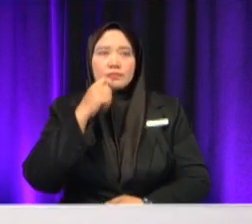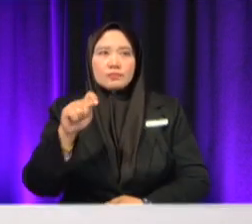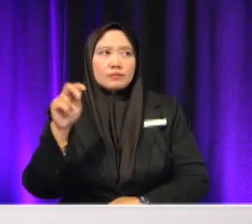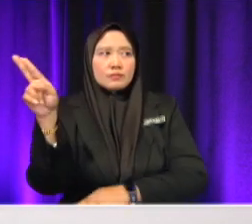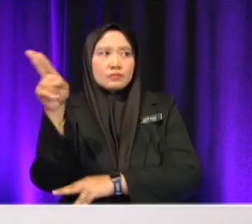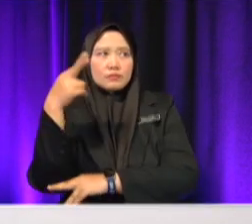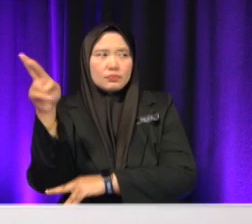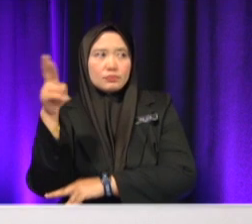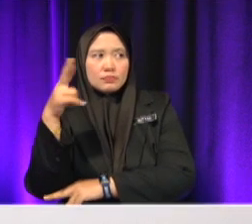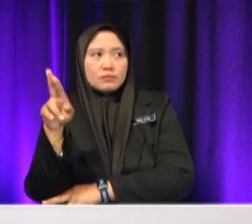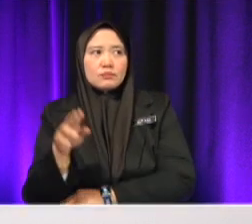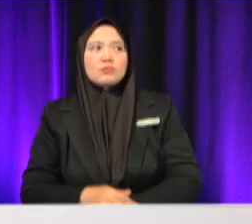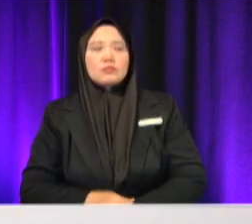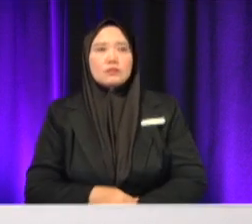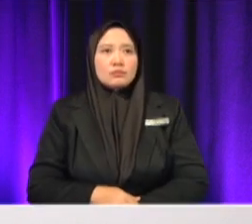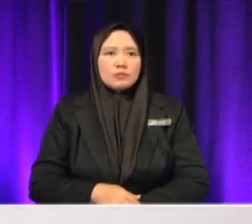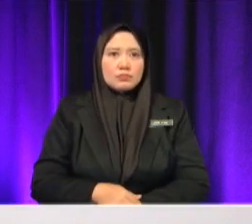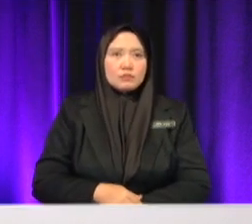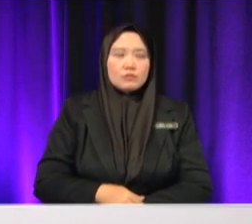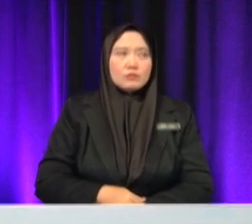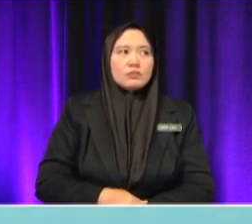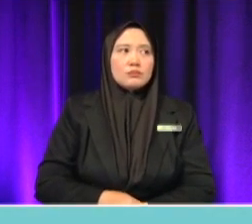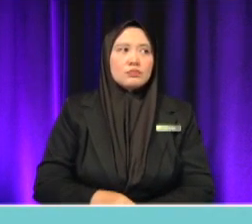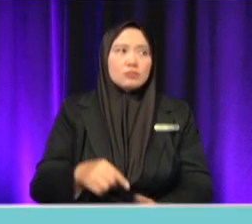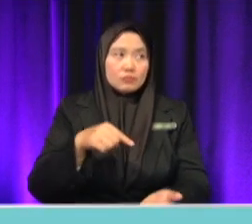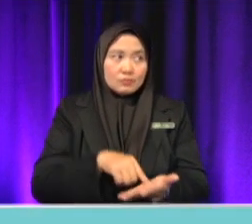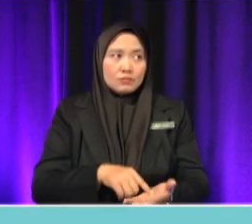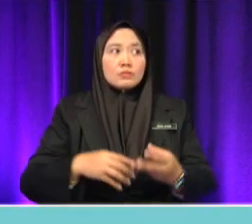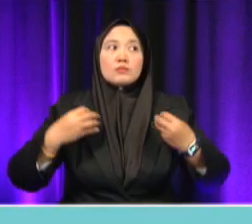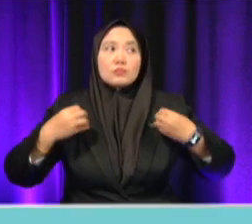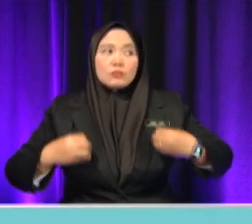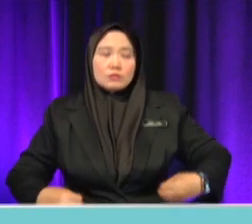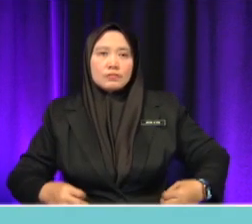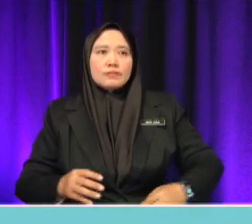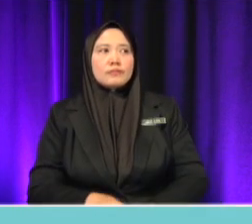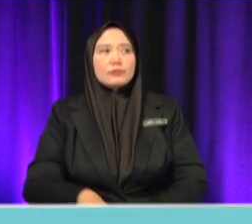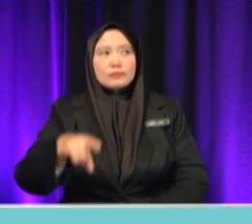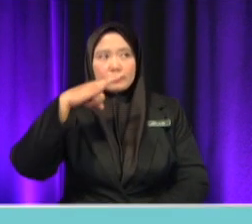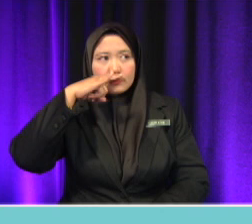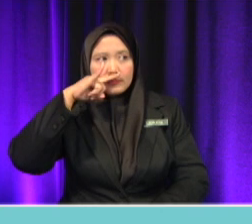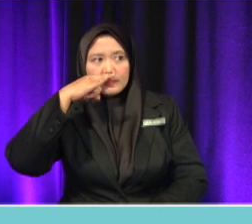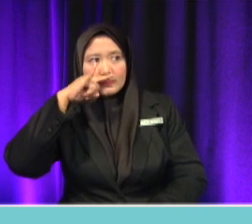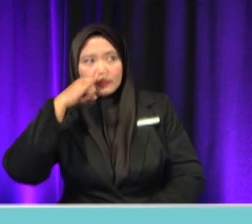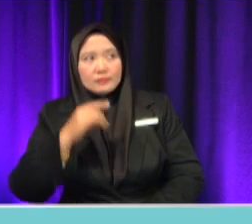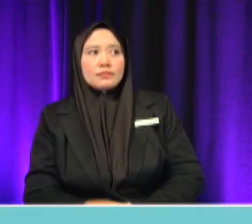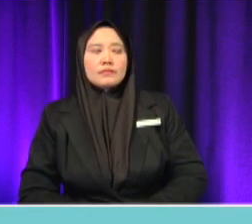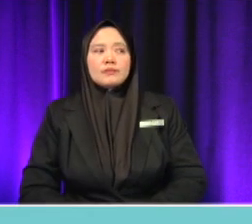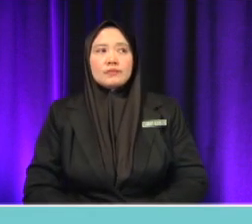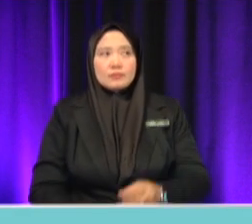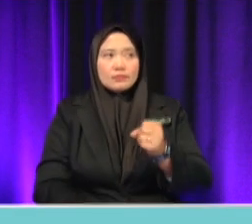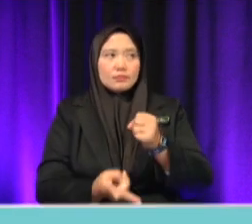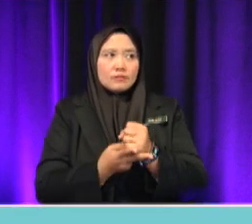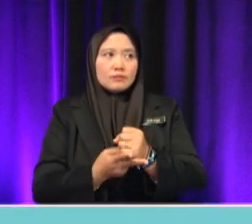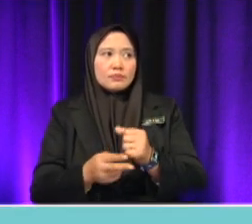Kids Saving the Rainforest. Okay, yeah, Kids Saving the Rainforest. So, who does it protect?